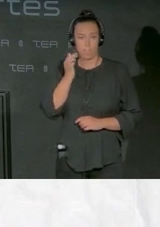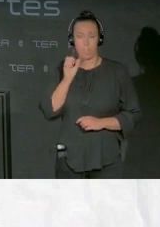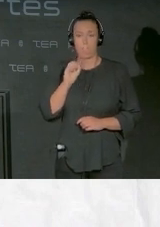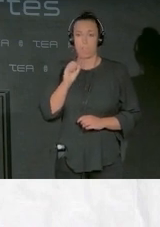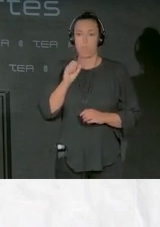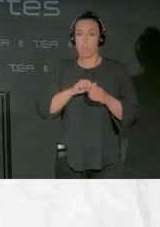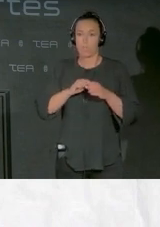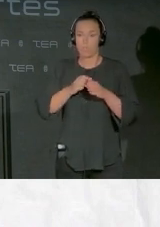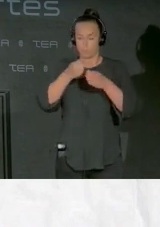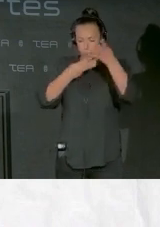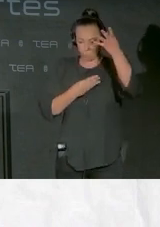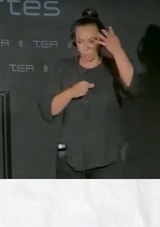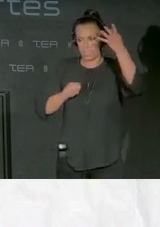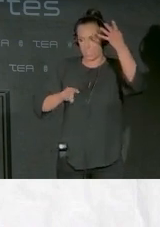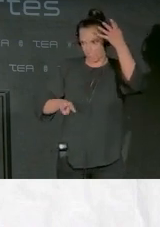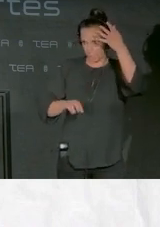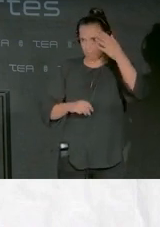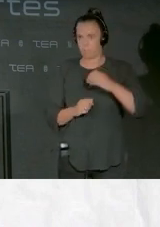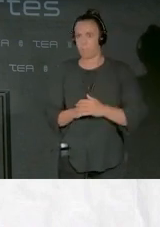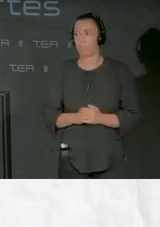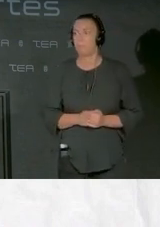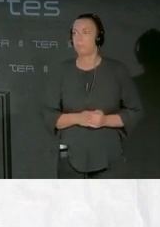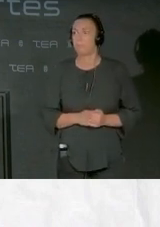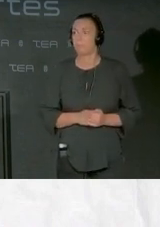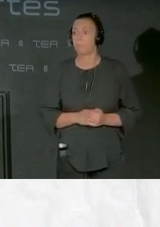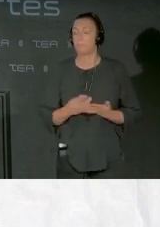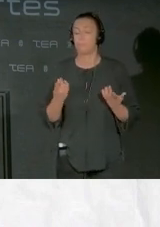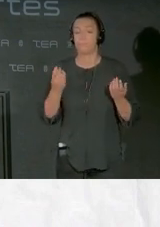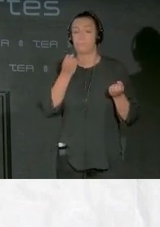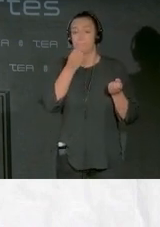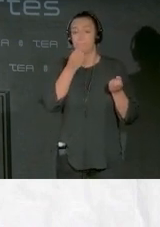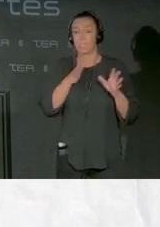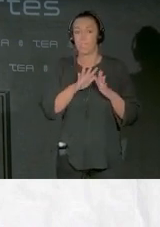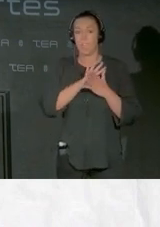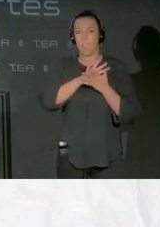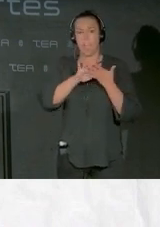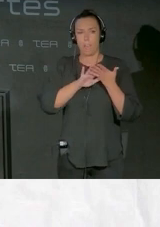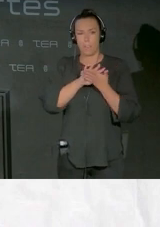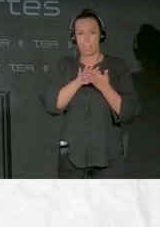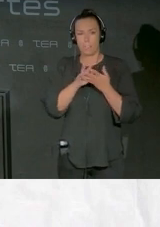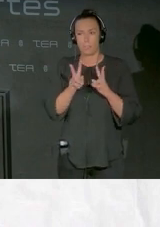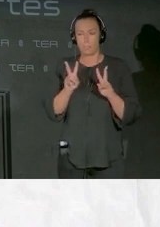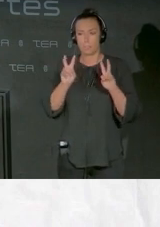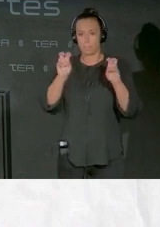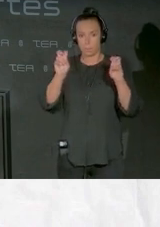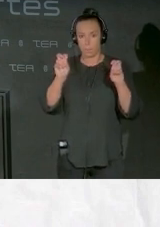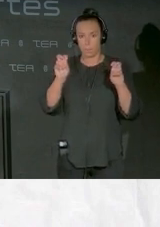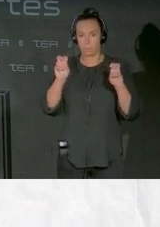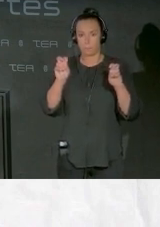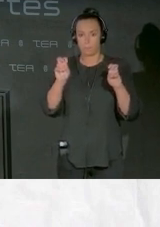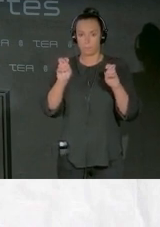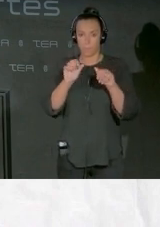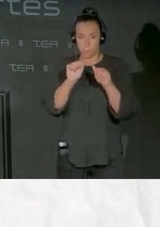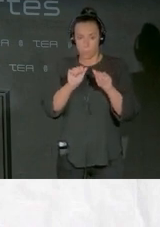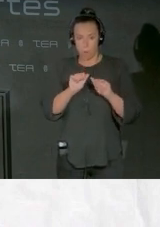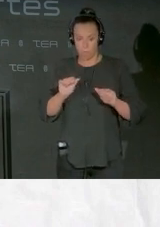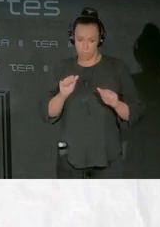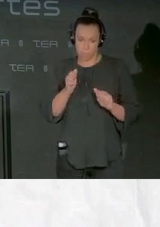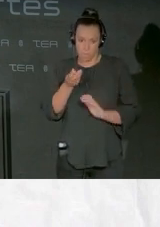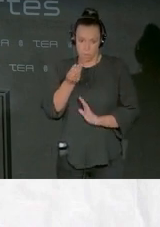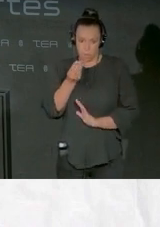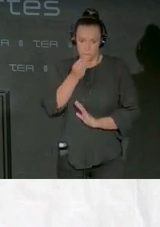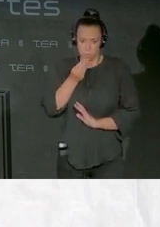Now, coming to the consumer side, we all play, as we have said, as the speakers have said quite rightly,